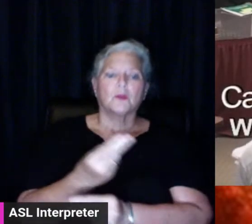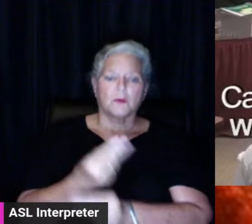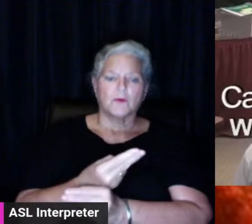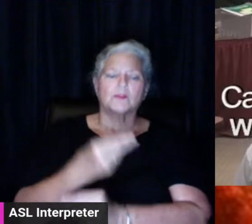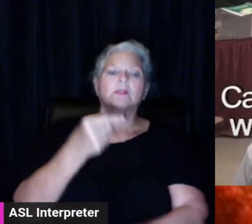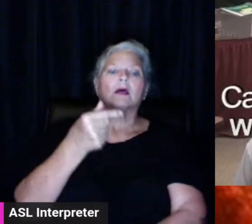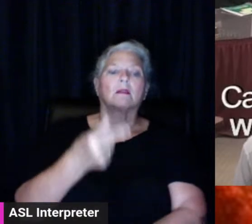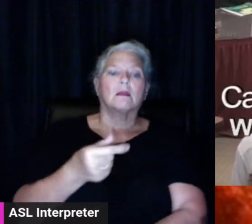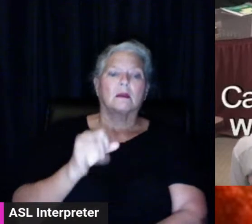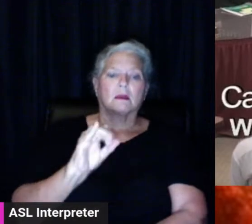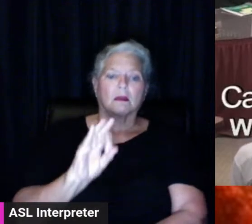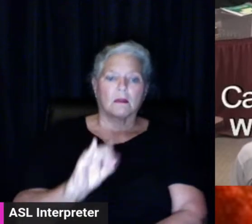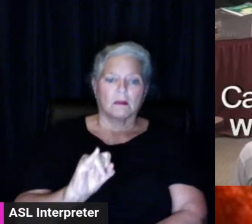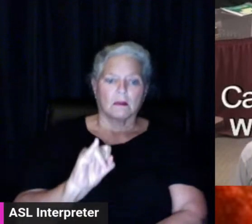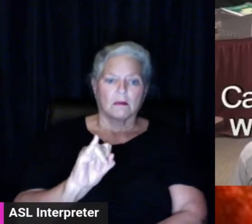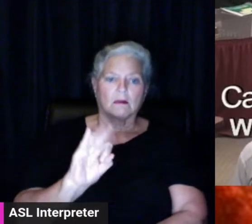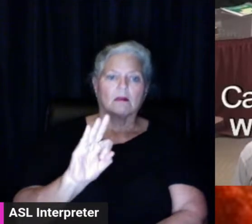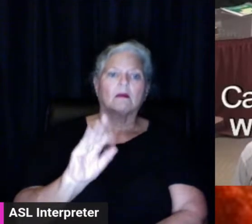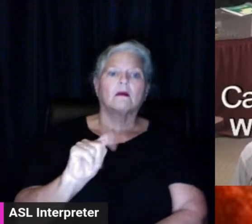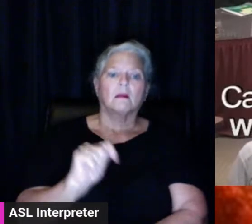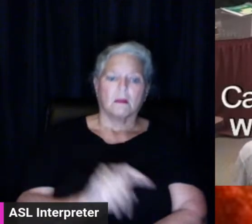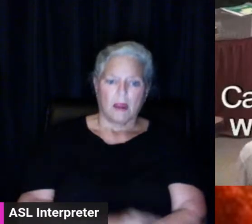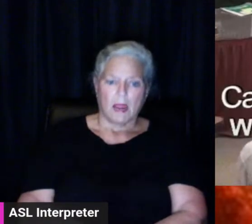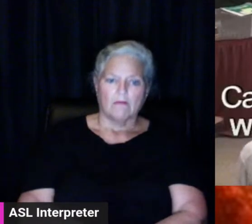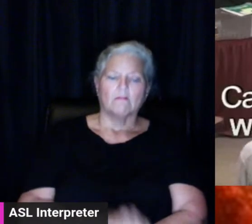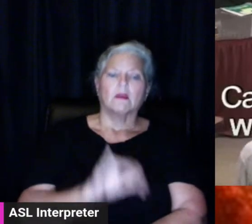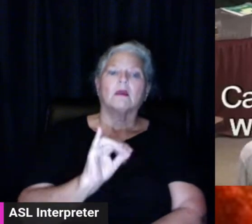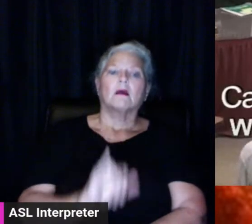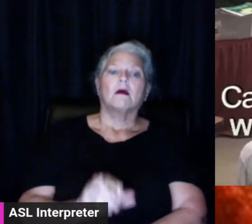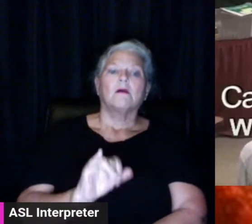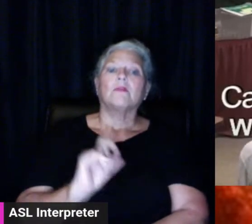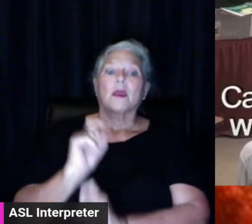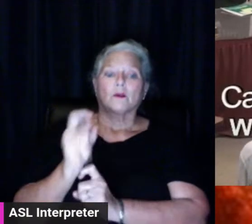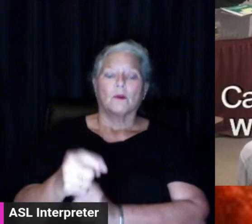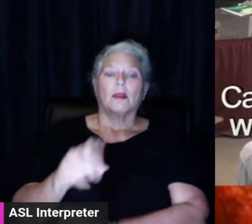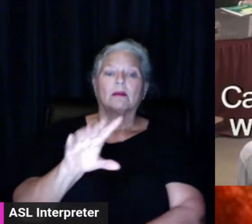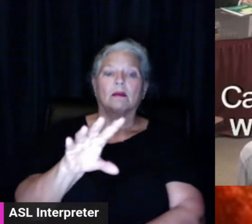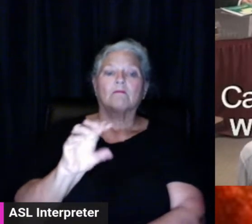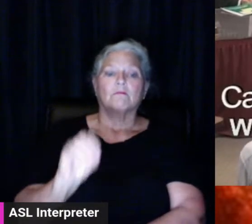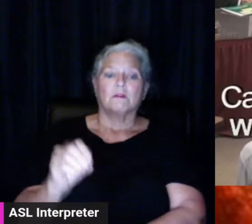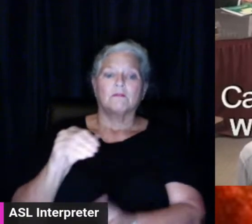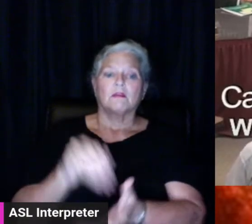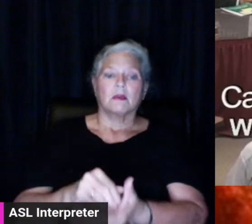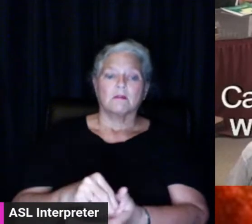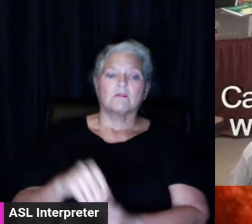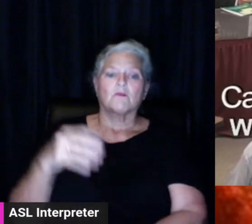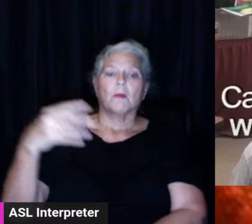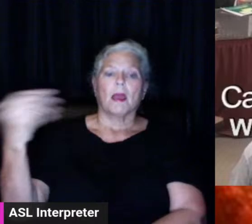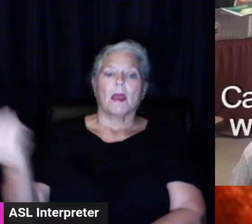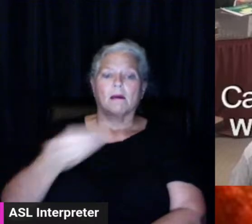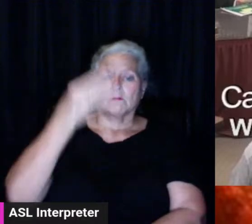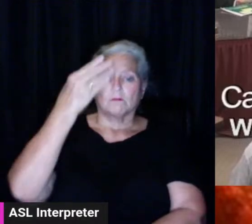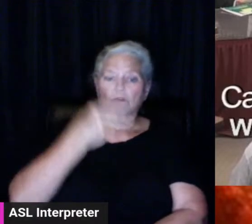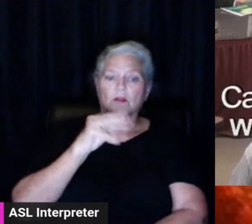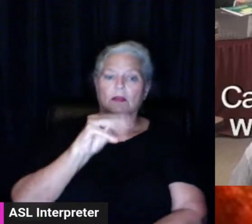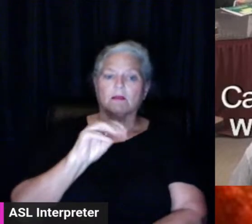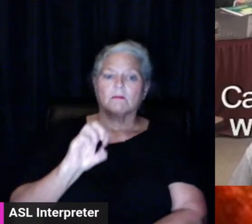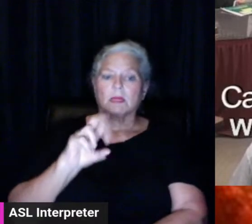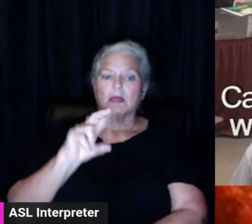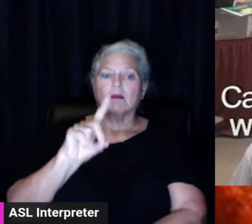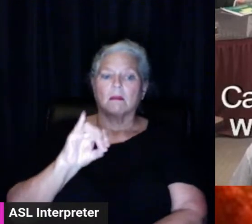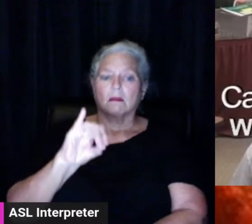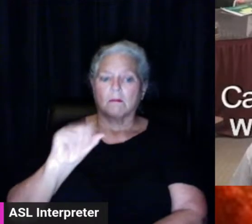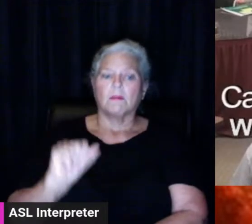44 subsection 53A, the grant of $50,000 from Outfront Media for Shawmut and Route 95